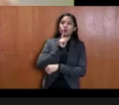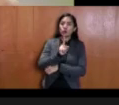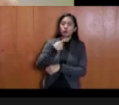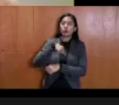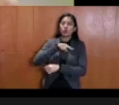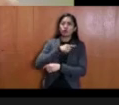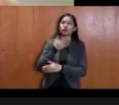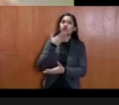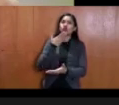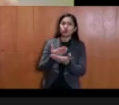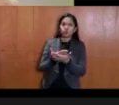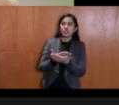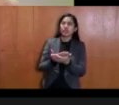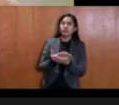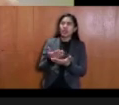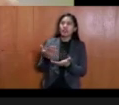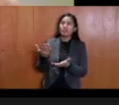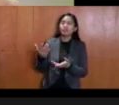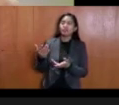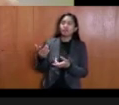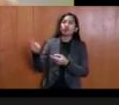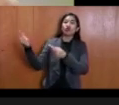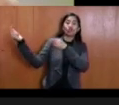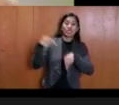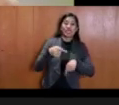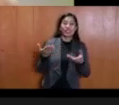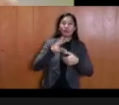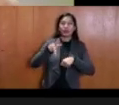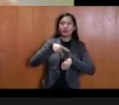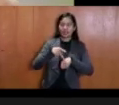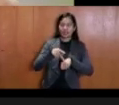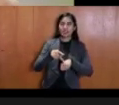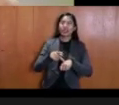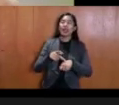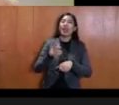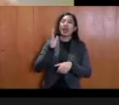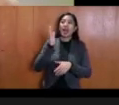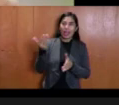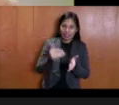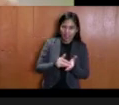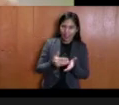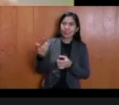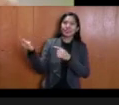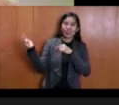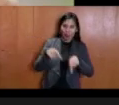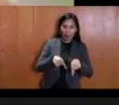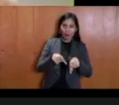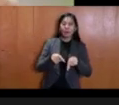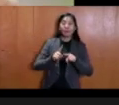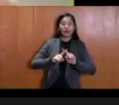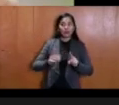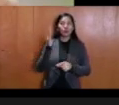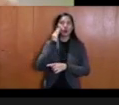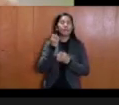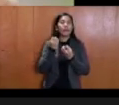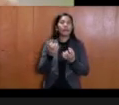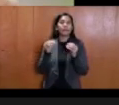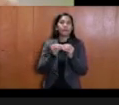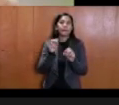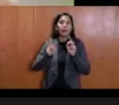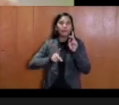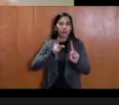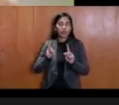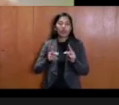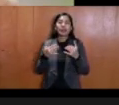in getting repeat visitors, but we know that the market is still very large out there. So if we're talking about competitiveness, it's